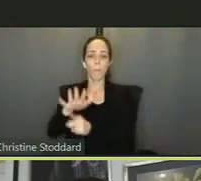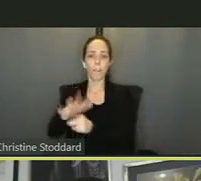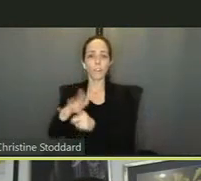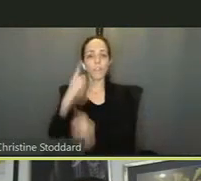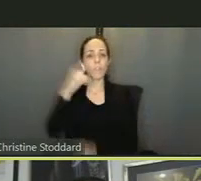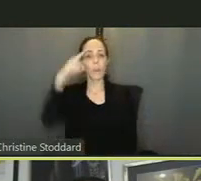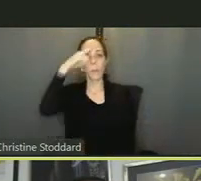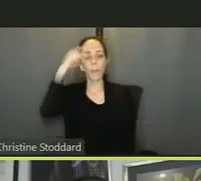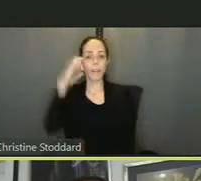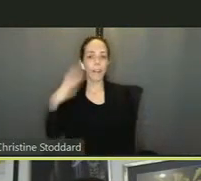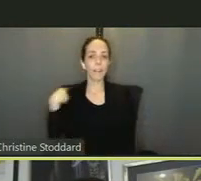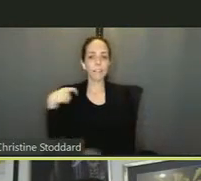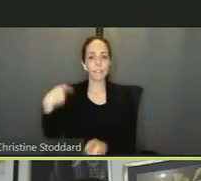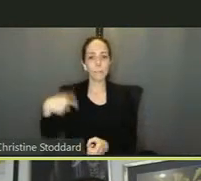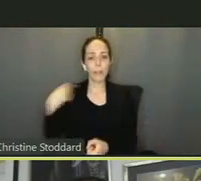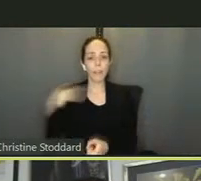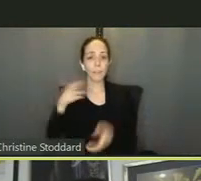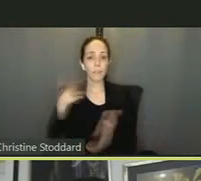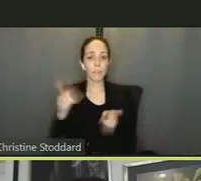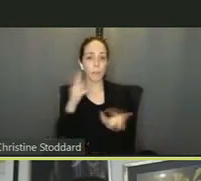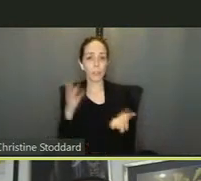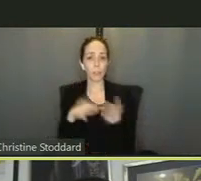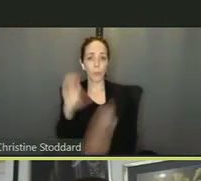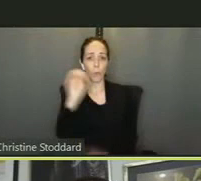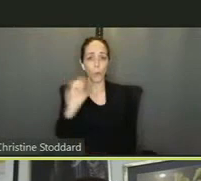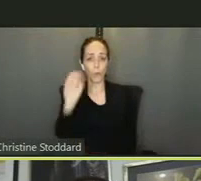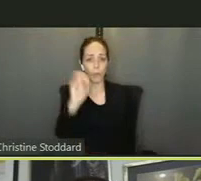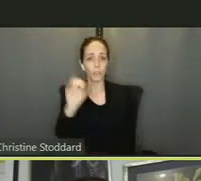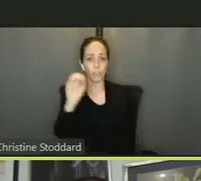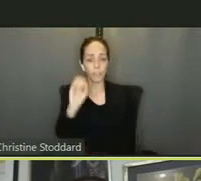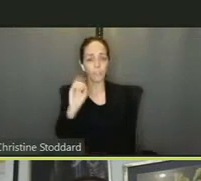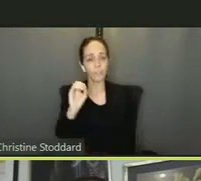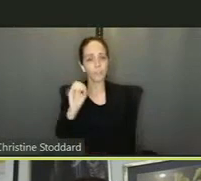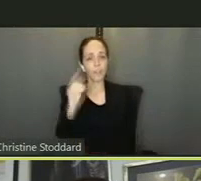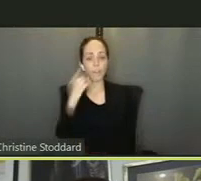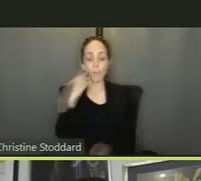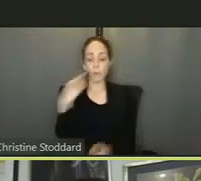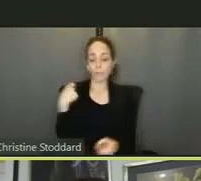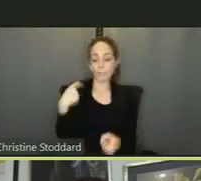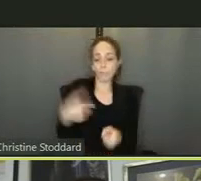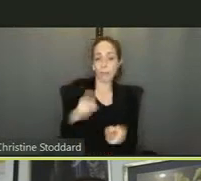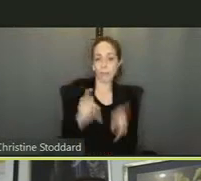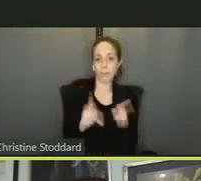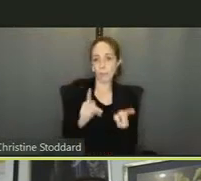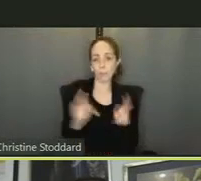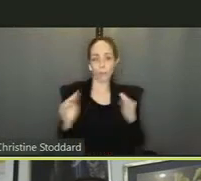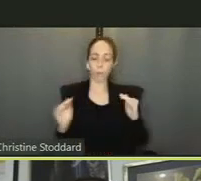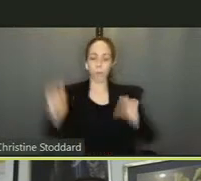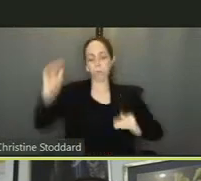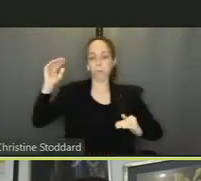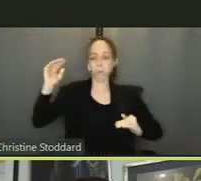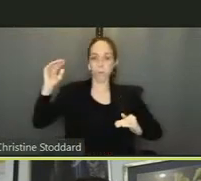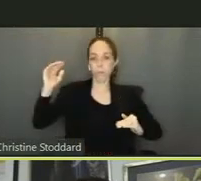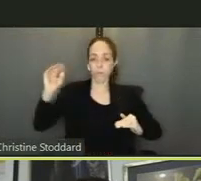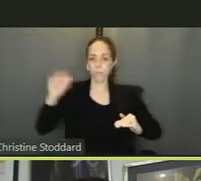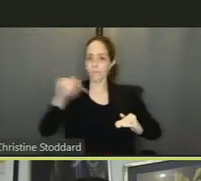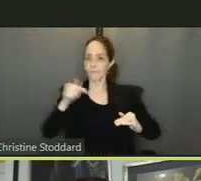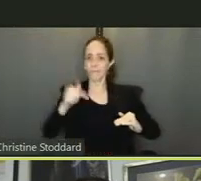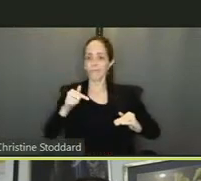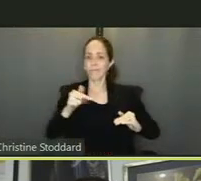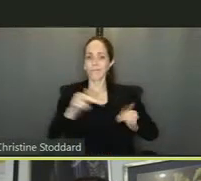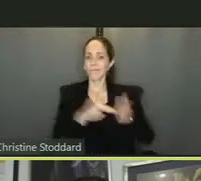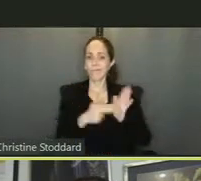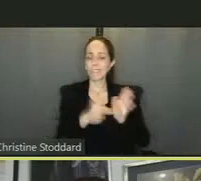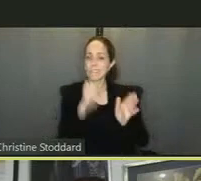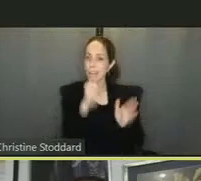of Oregon, with quite a significant disproportion for Hispanic people when you consider compared